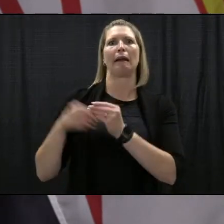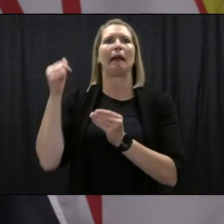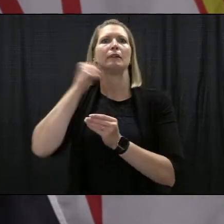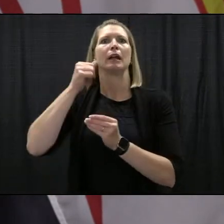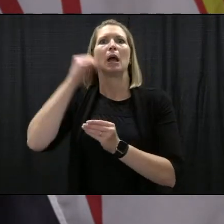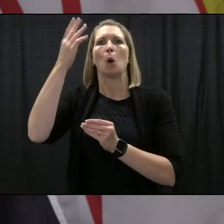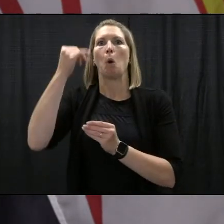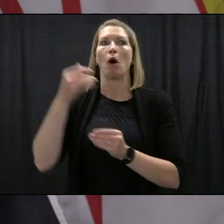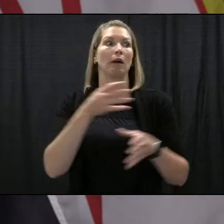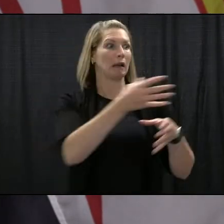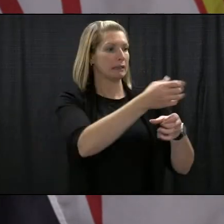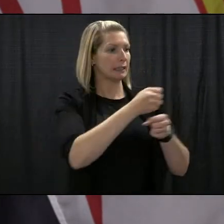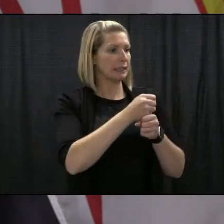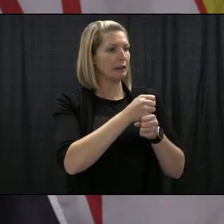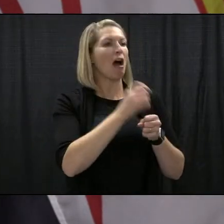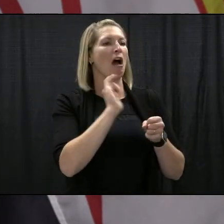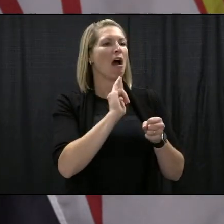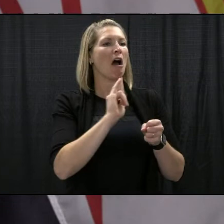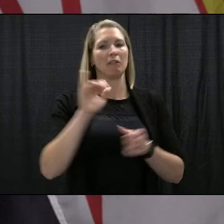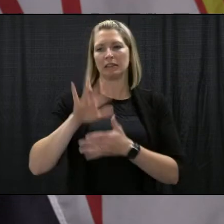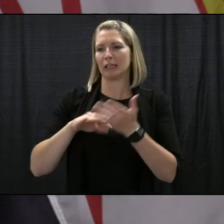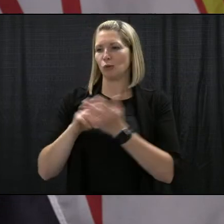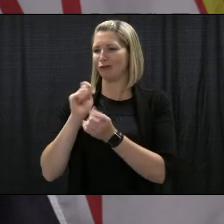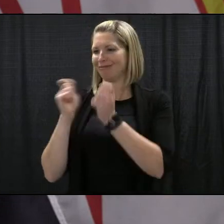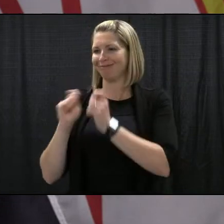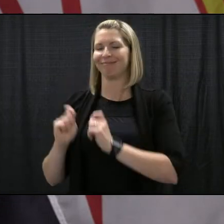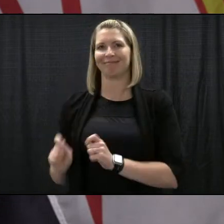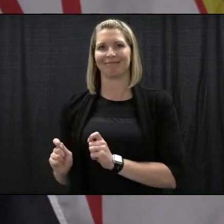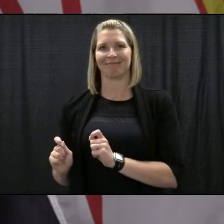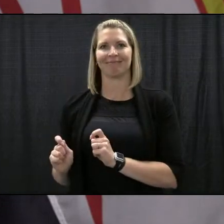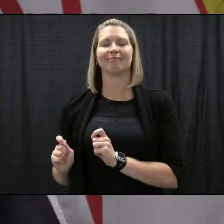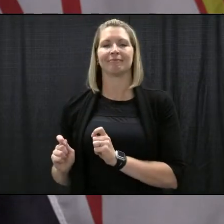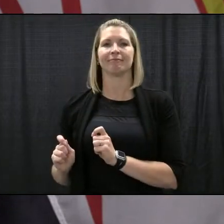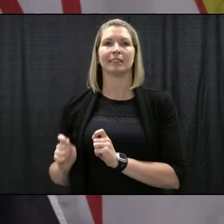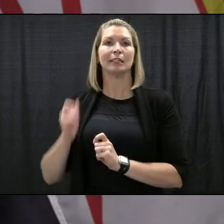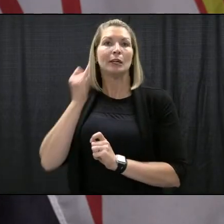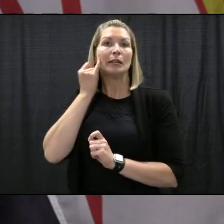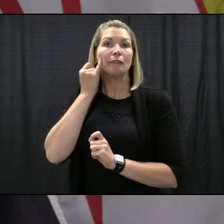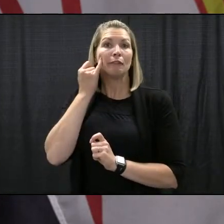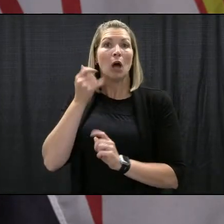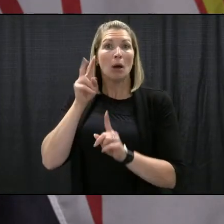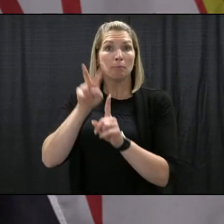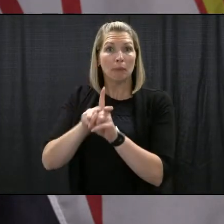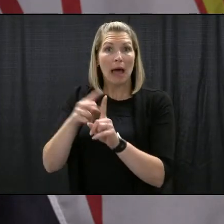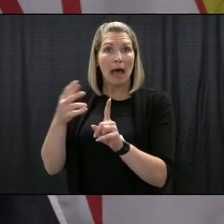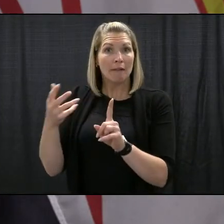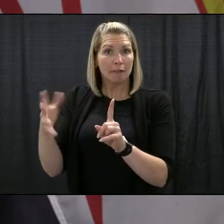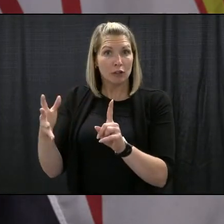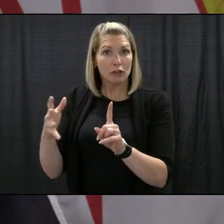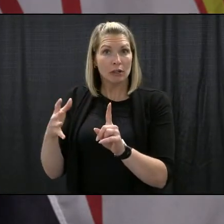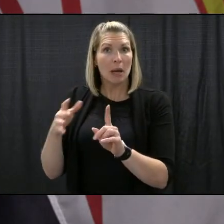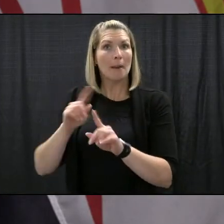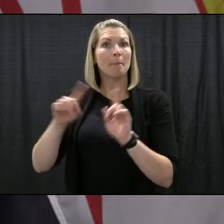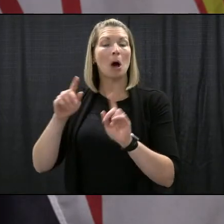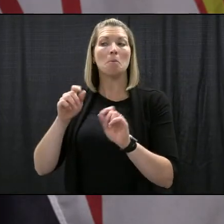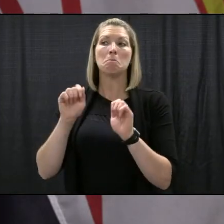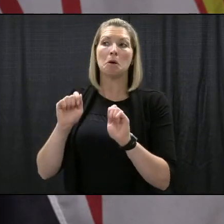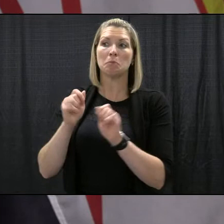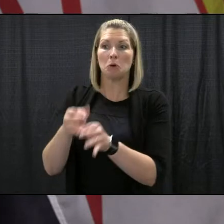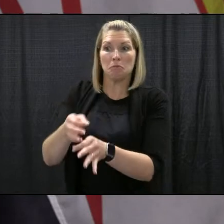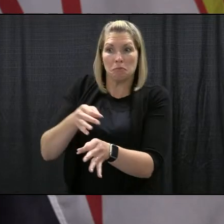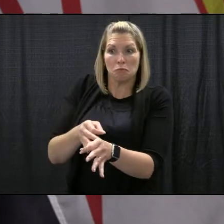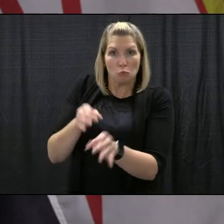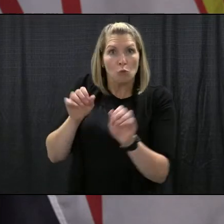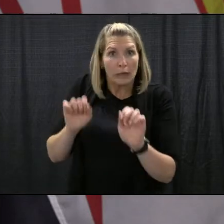time frame. In those situations, people are able to rebook for an earlier date, as long as it's been at least 8 weeks